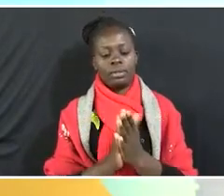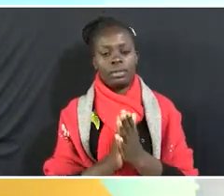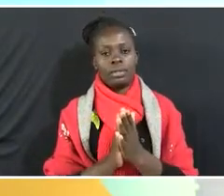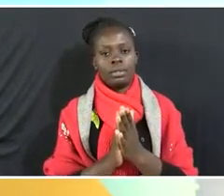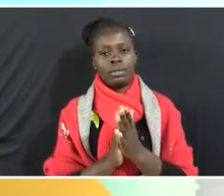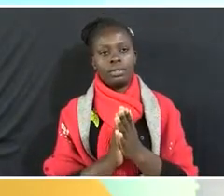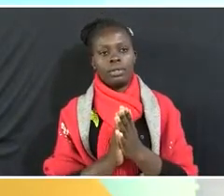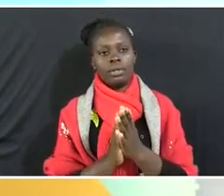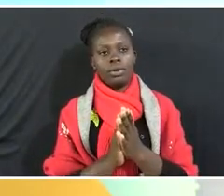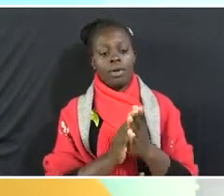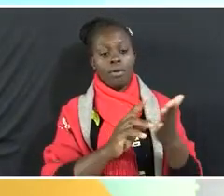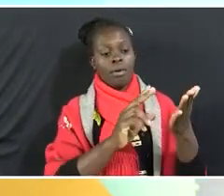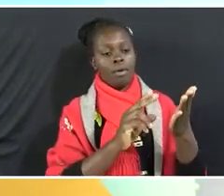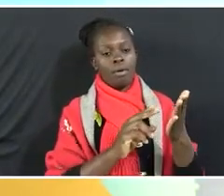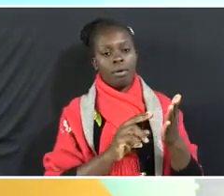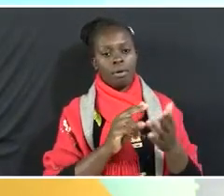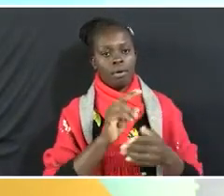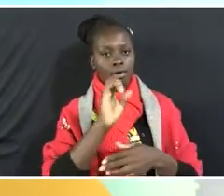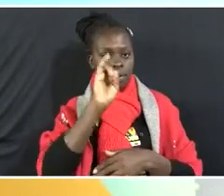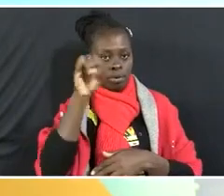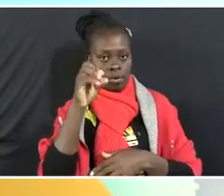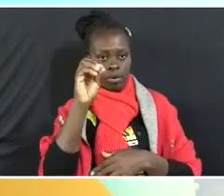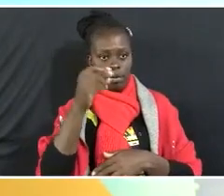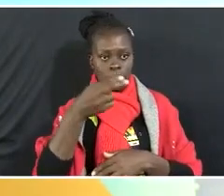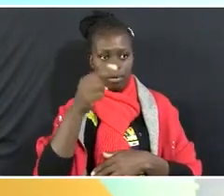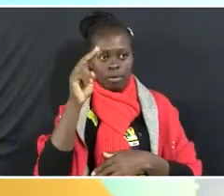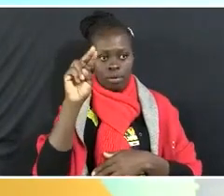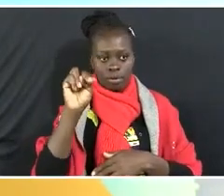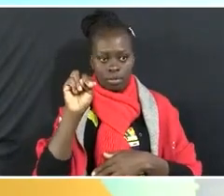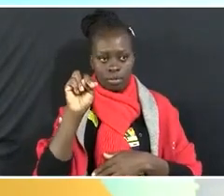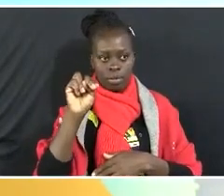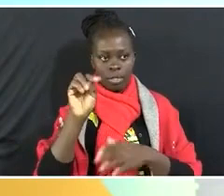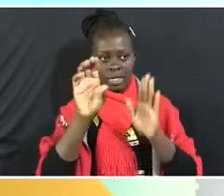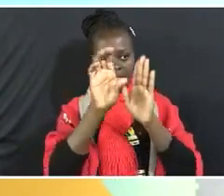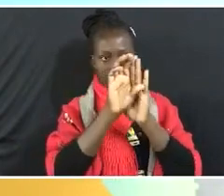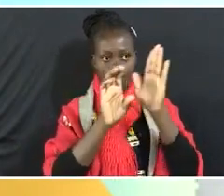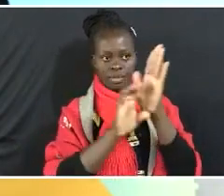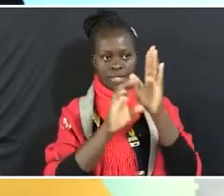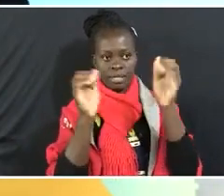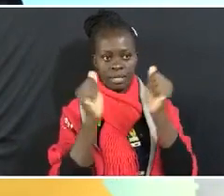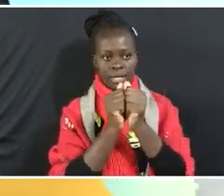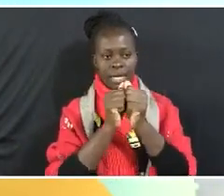John chapter 19, the scene is the crucifixion.